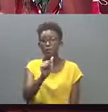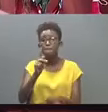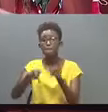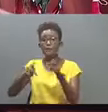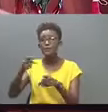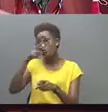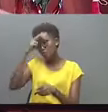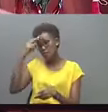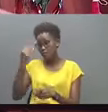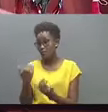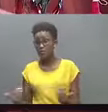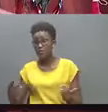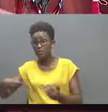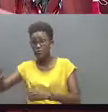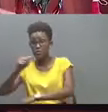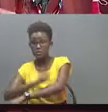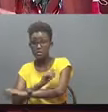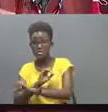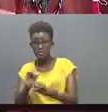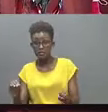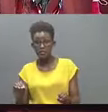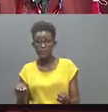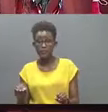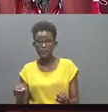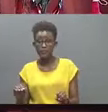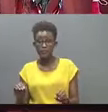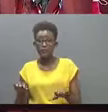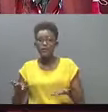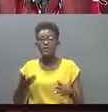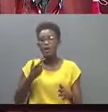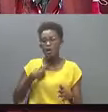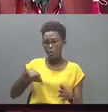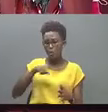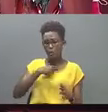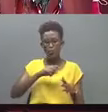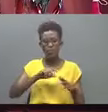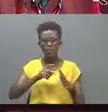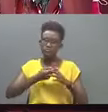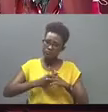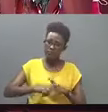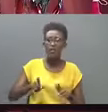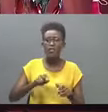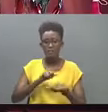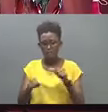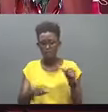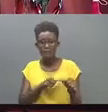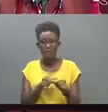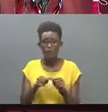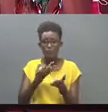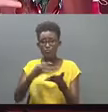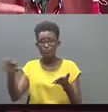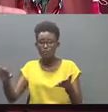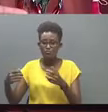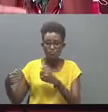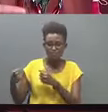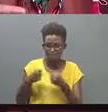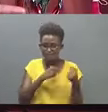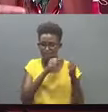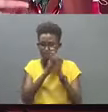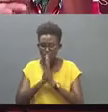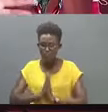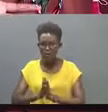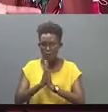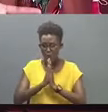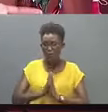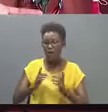children could not go to school. And so we began spiritual warfare. I